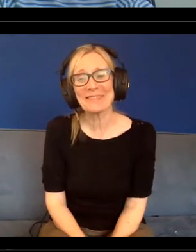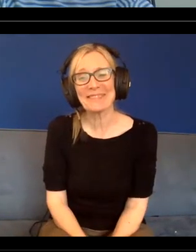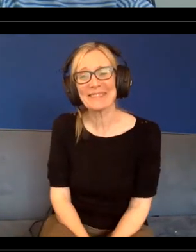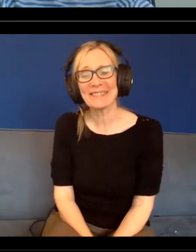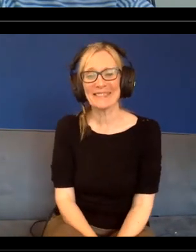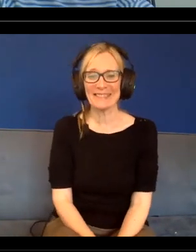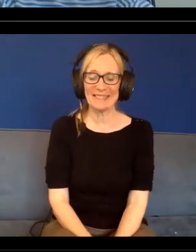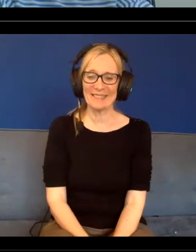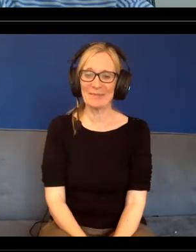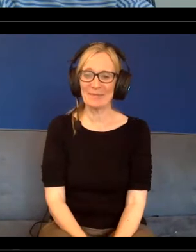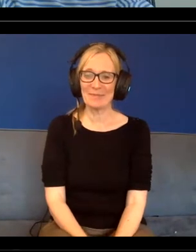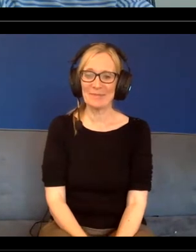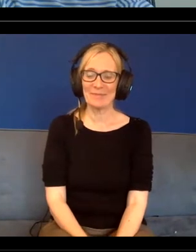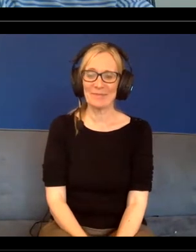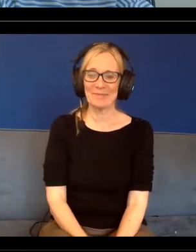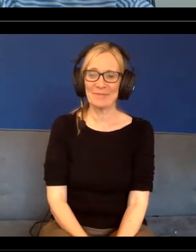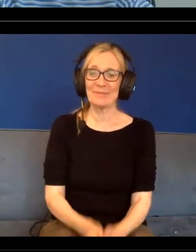Okay.